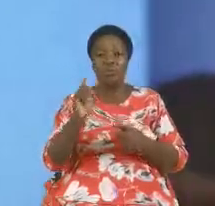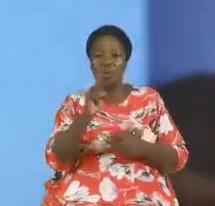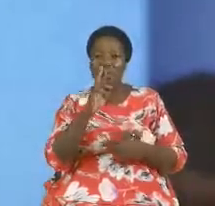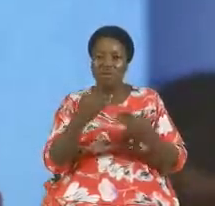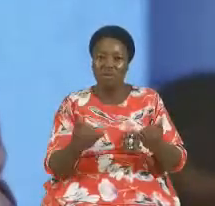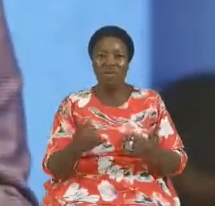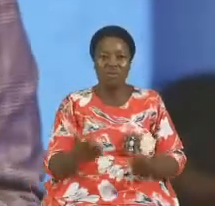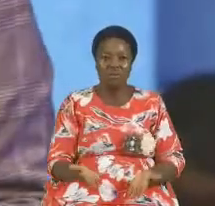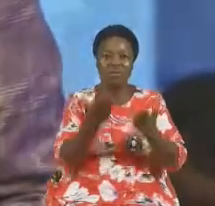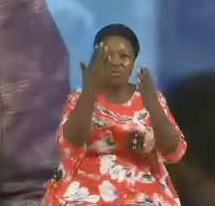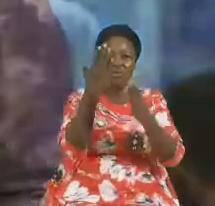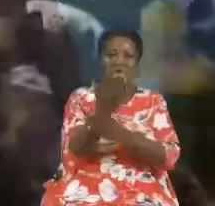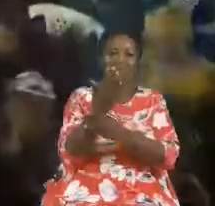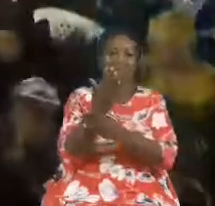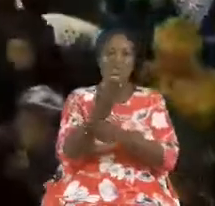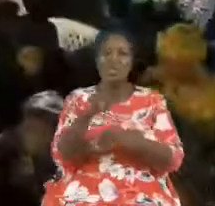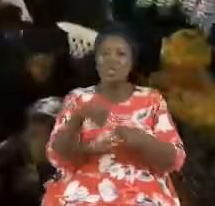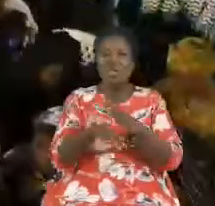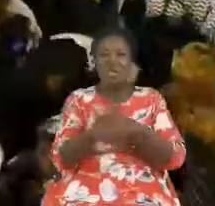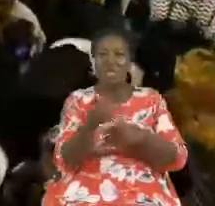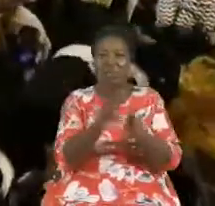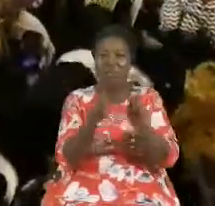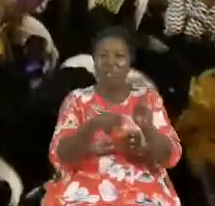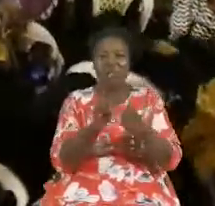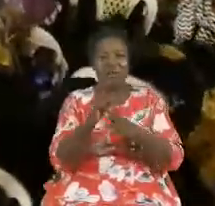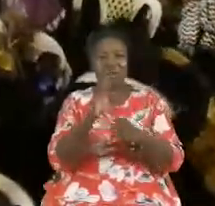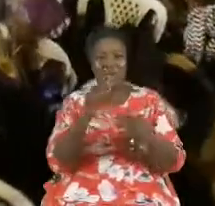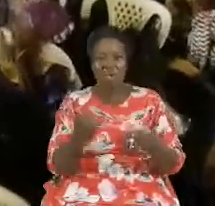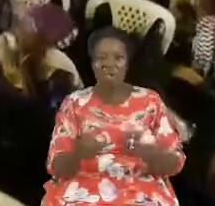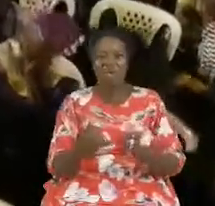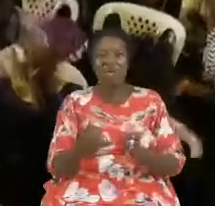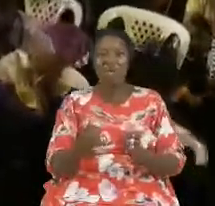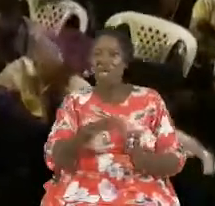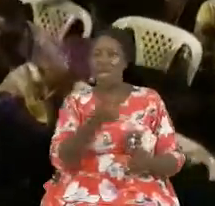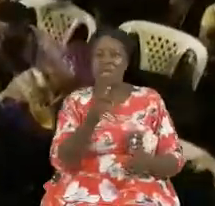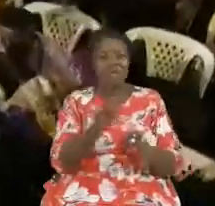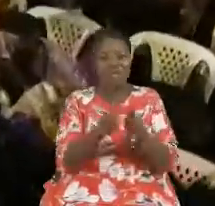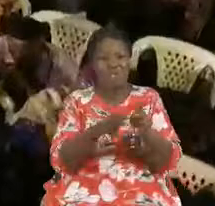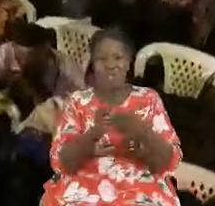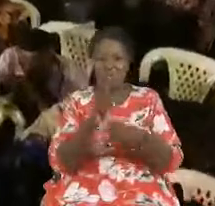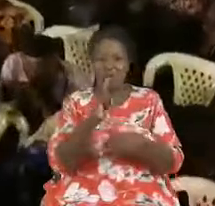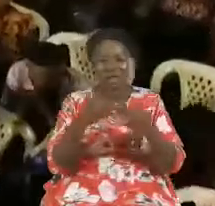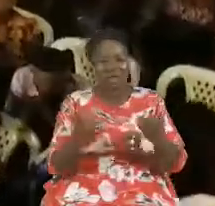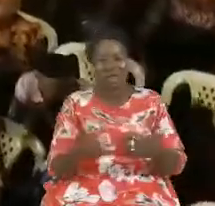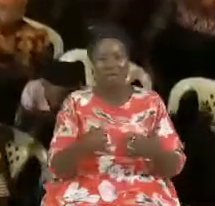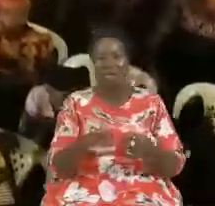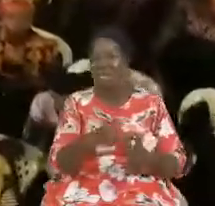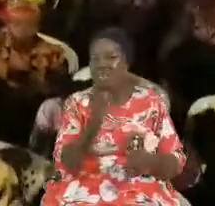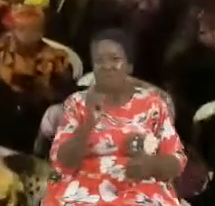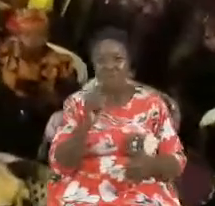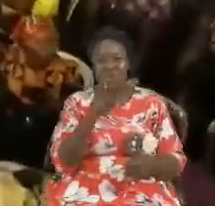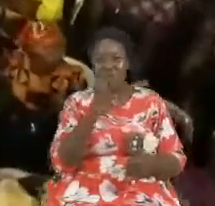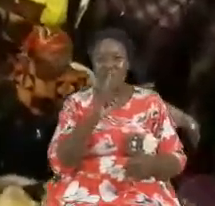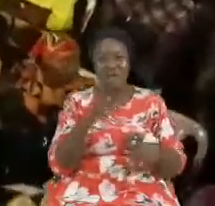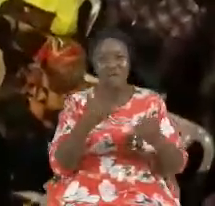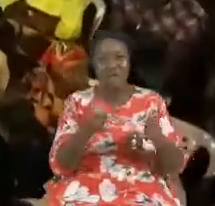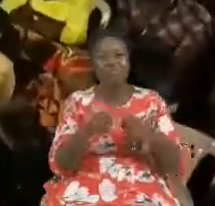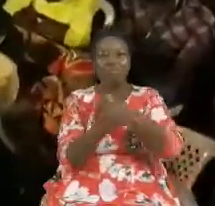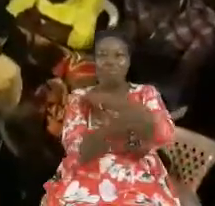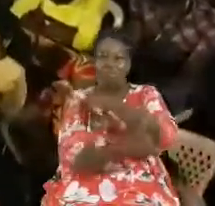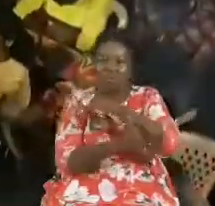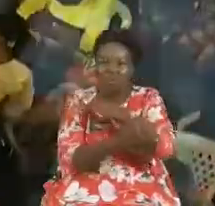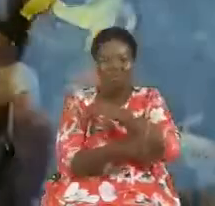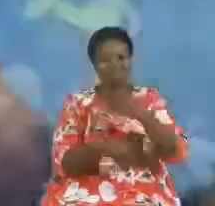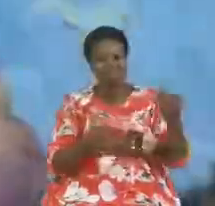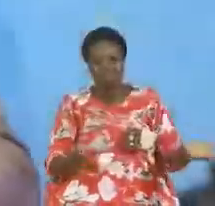unto you. Where are you? Where are you? Raise up that hand. Raise up that hand. In any other congregation where you are, any place where you